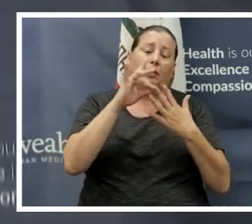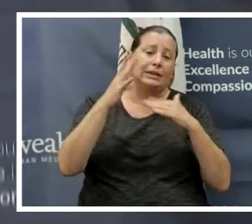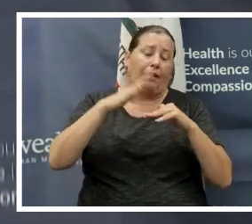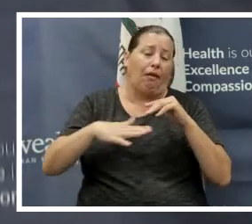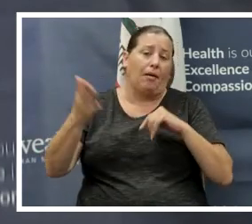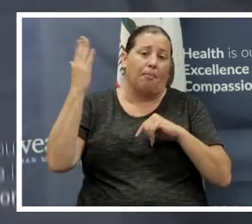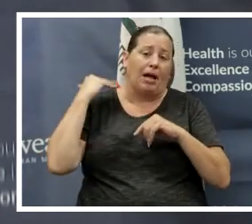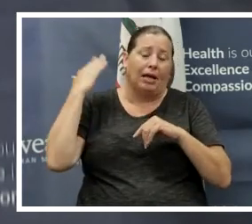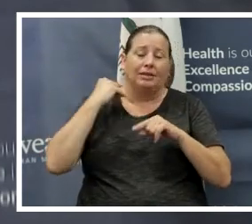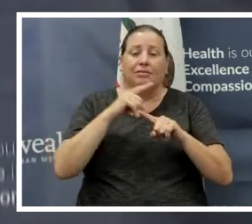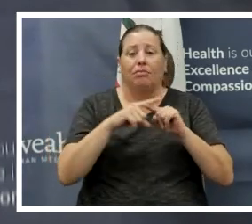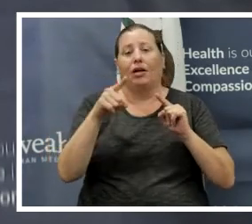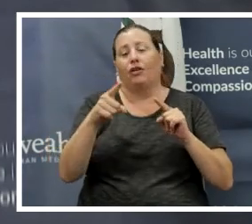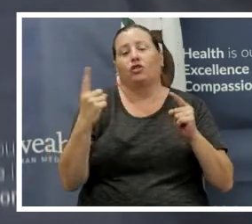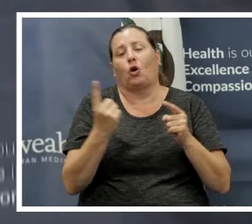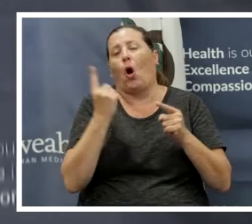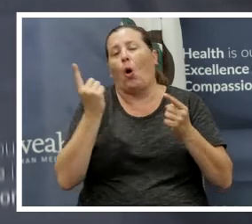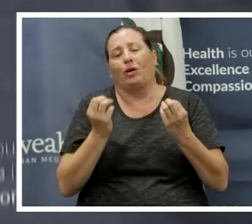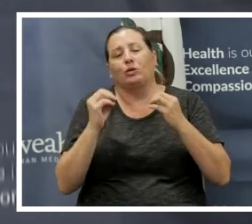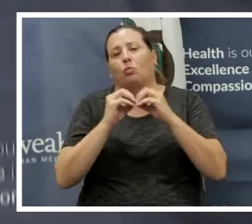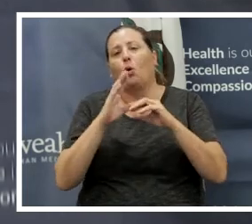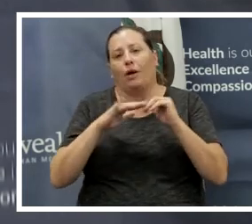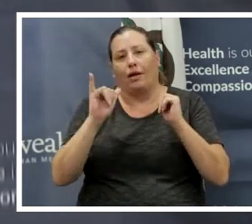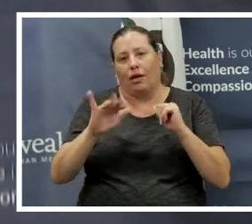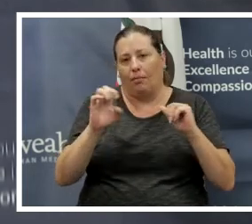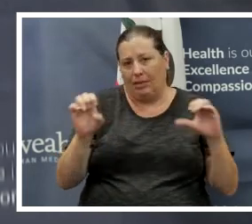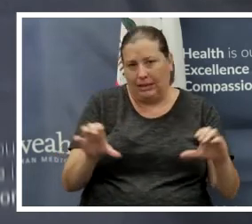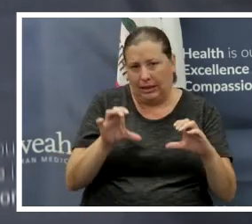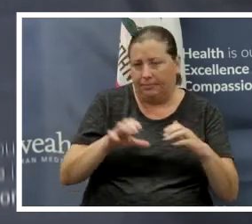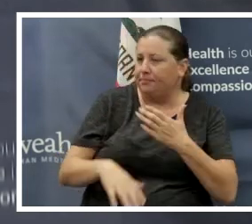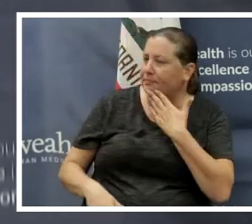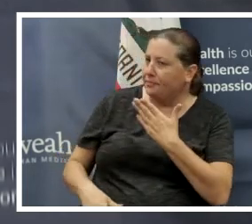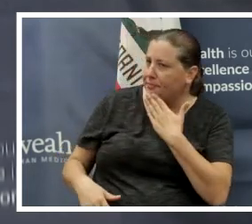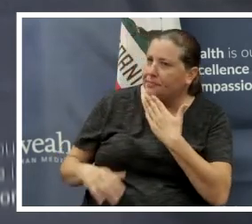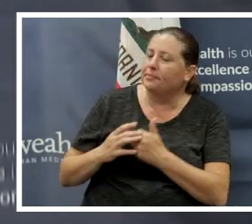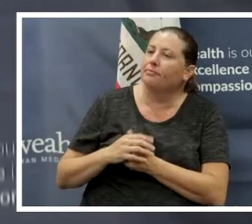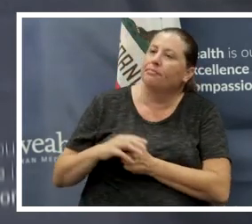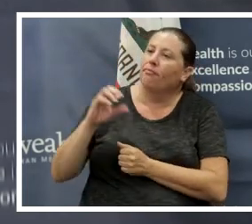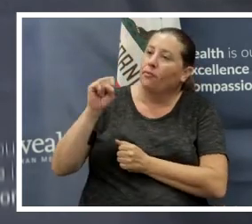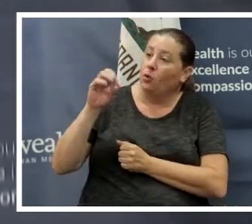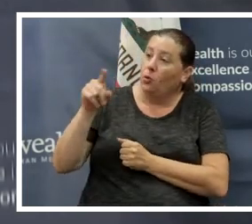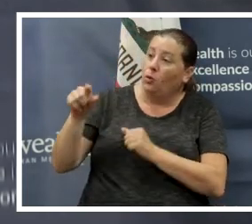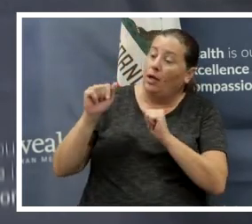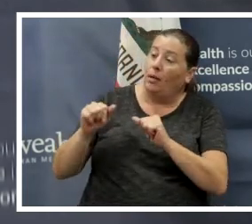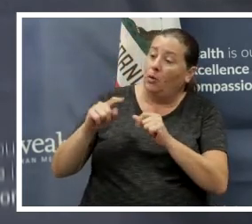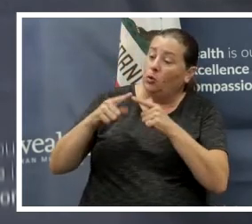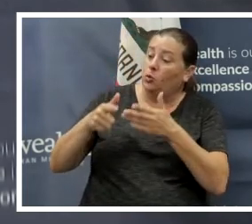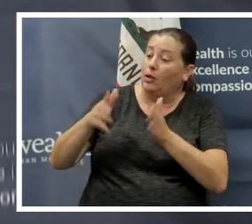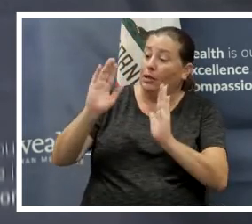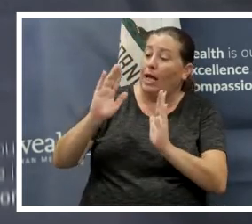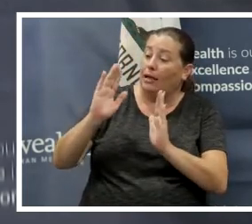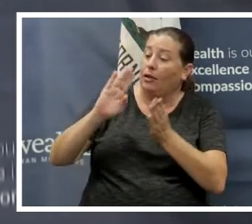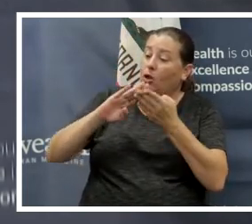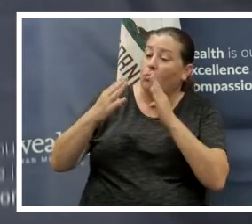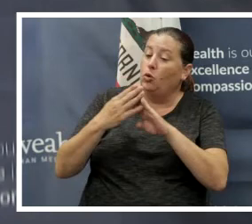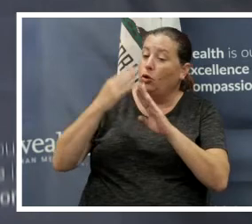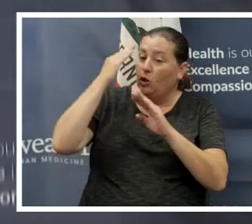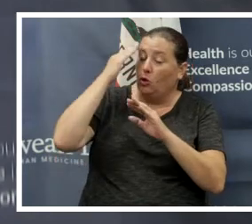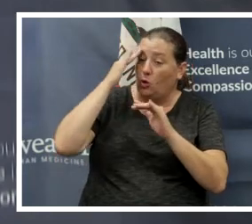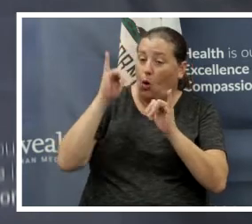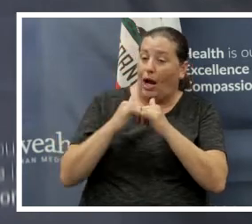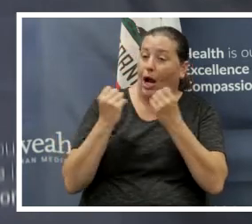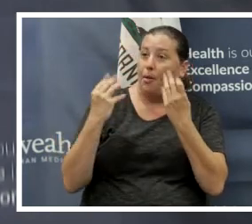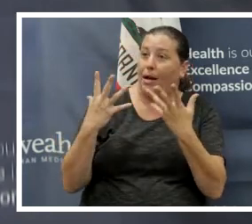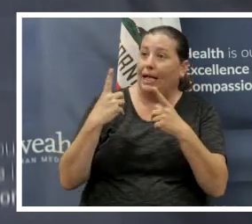But there's always more that can be done. Okay, thank you. So are you able to let the community know how many successful